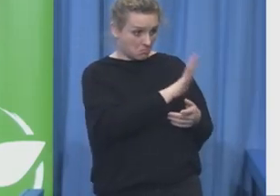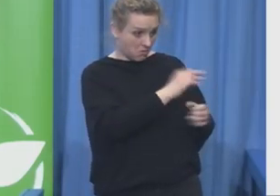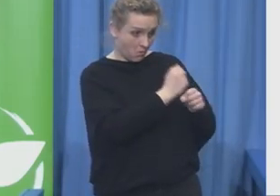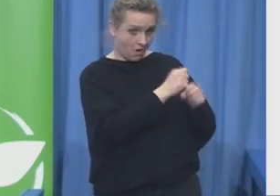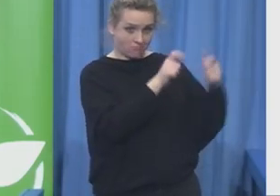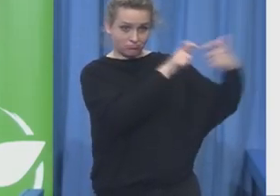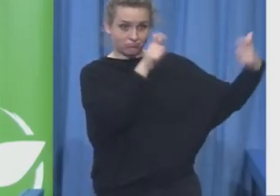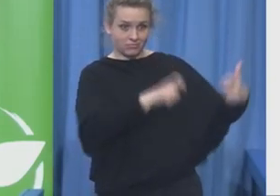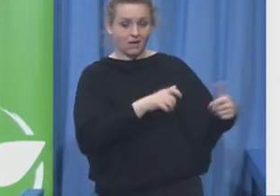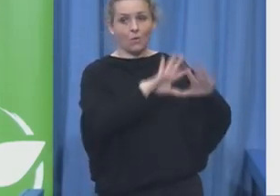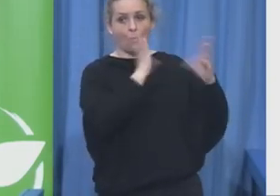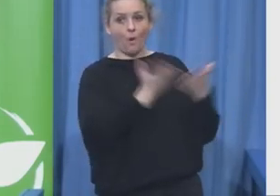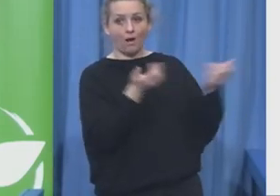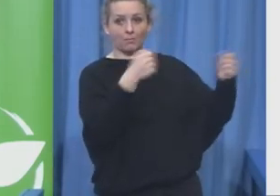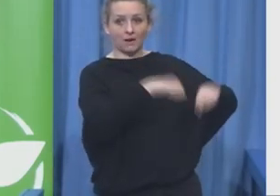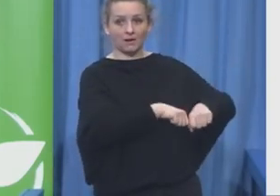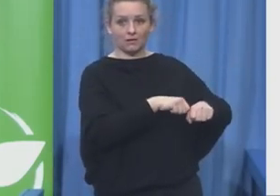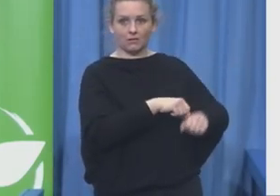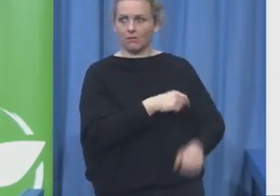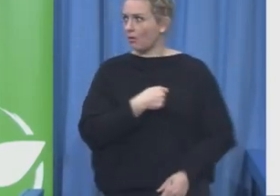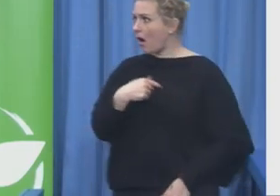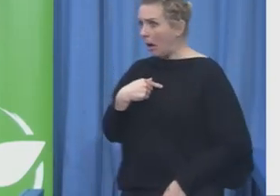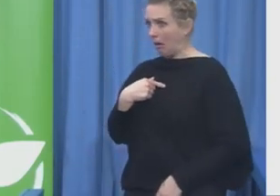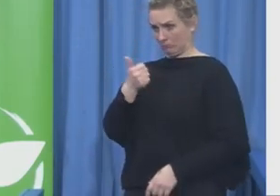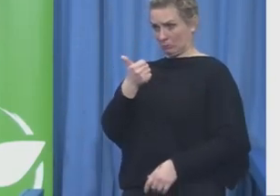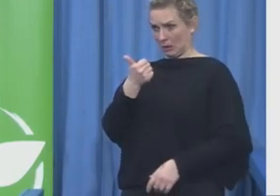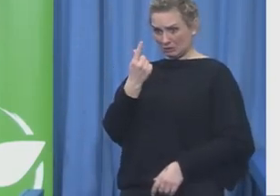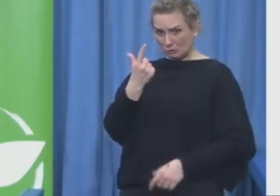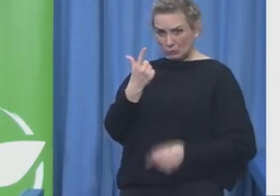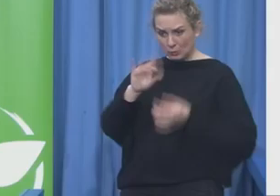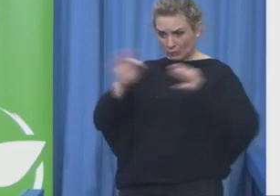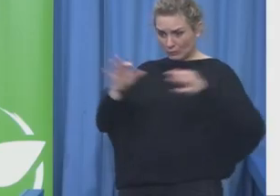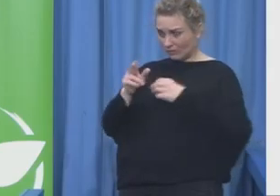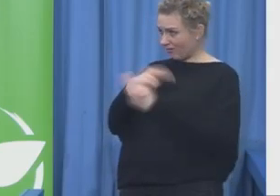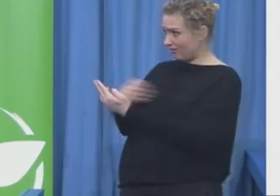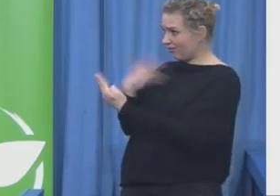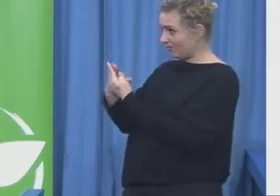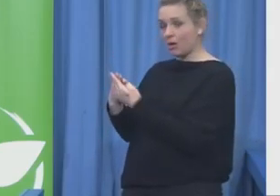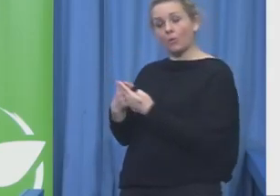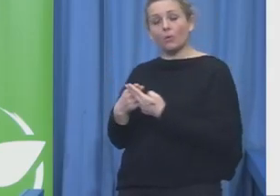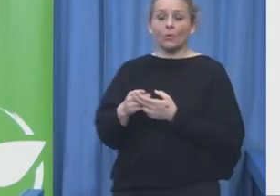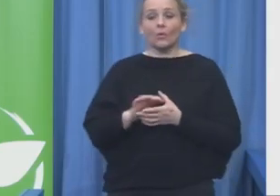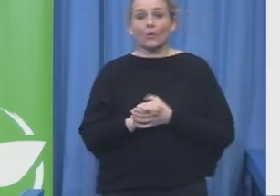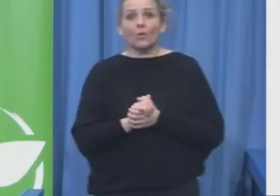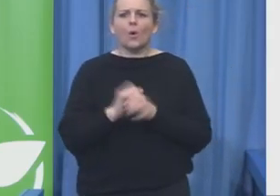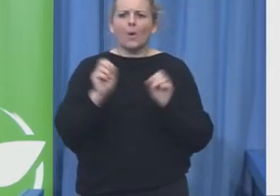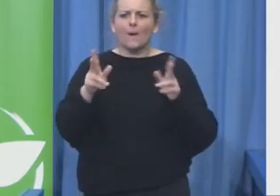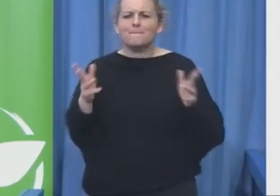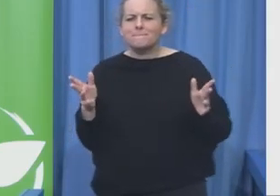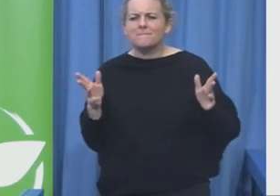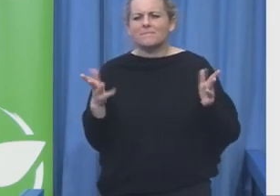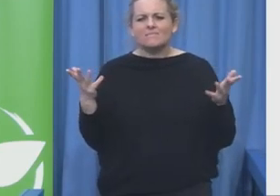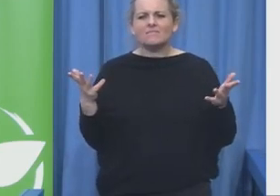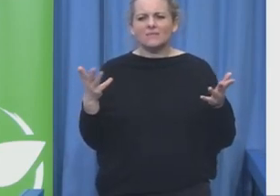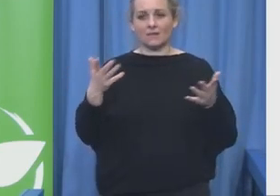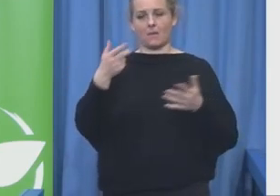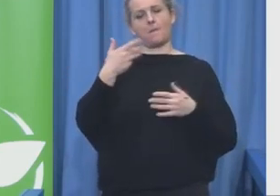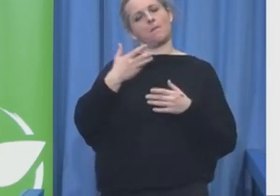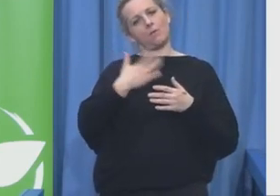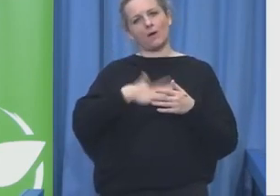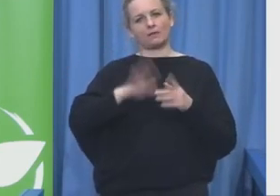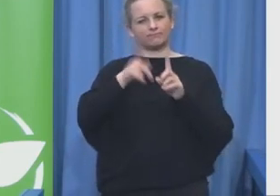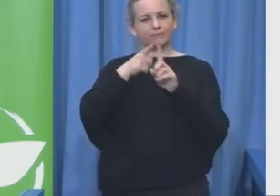the one important piece is to look at more financing and more technical assistance